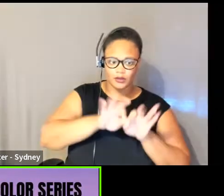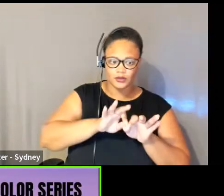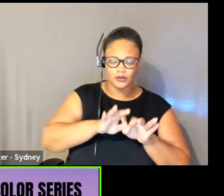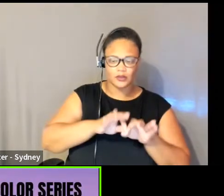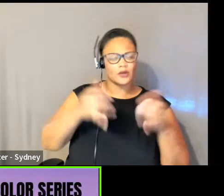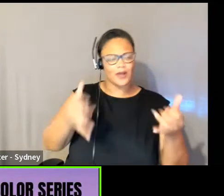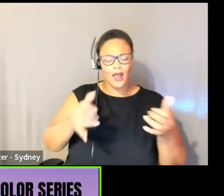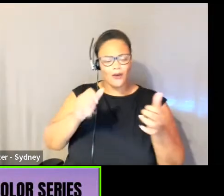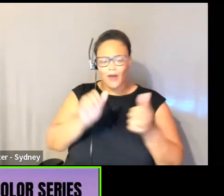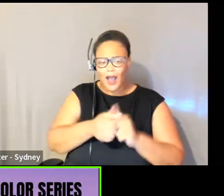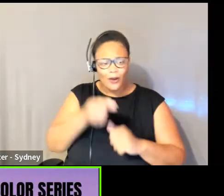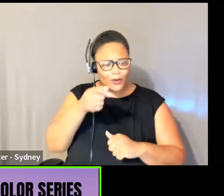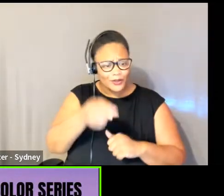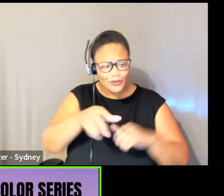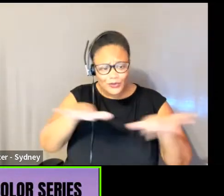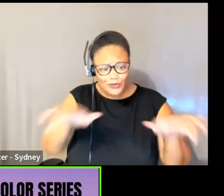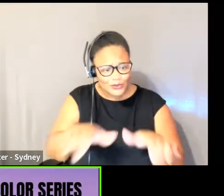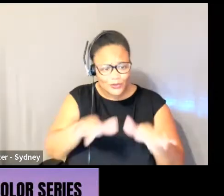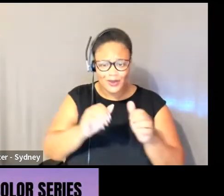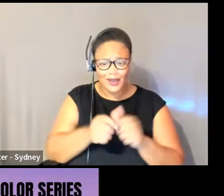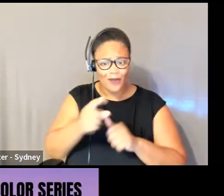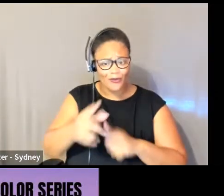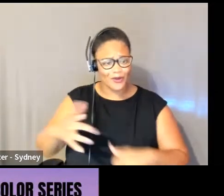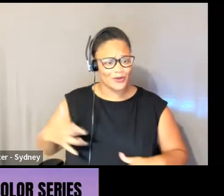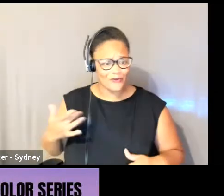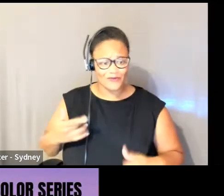feeling as a disabled woman living through a pandemic?